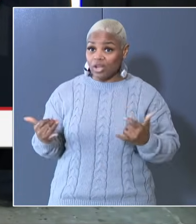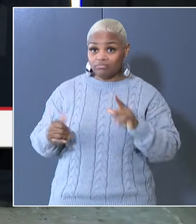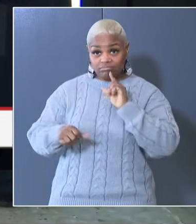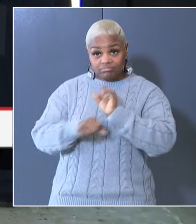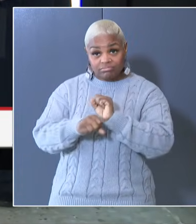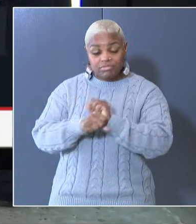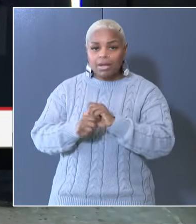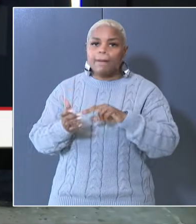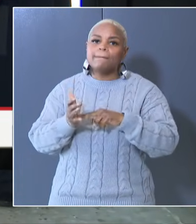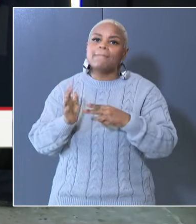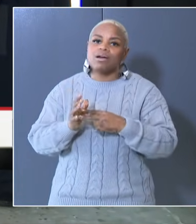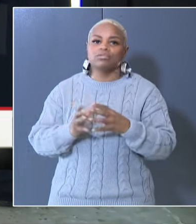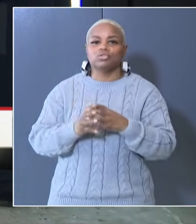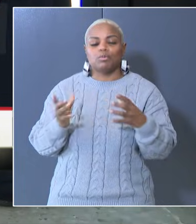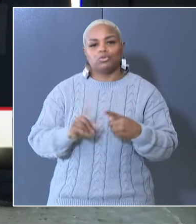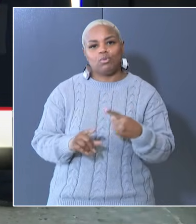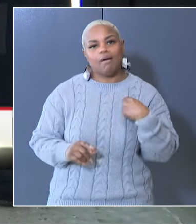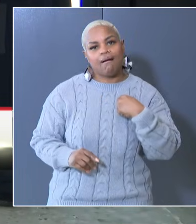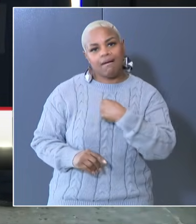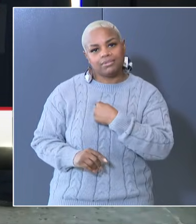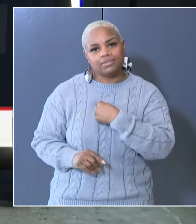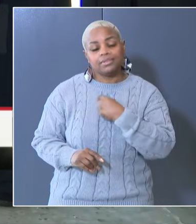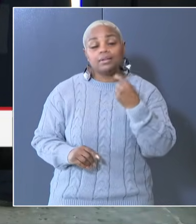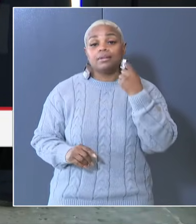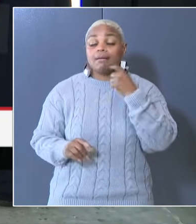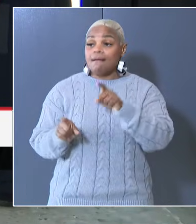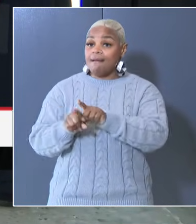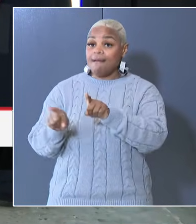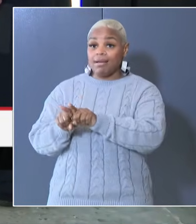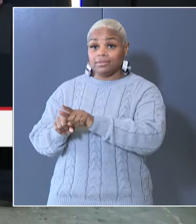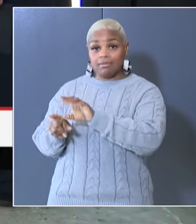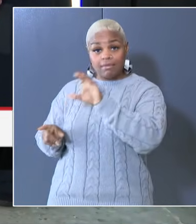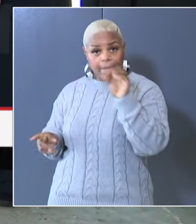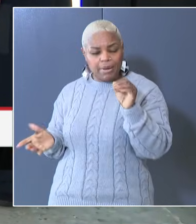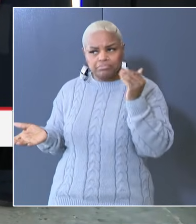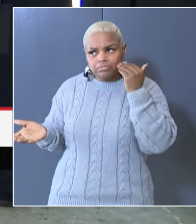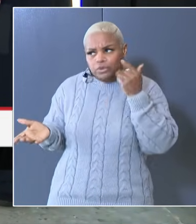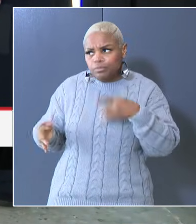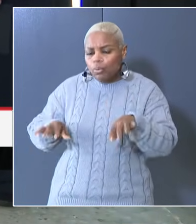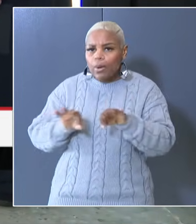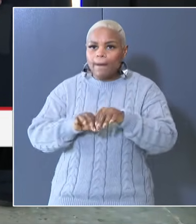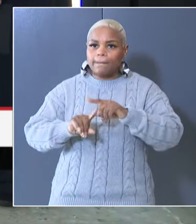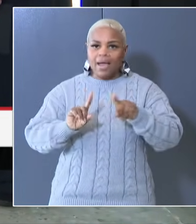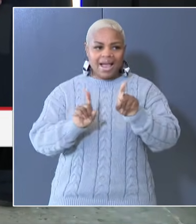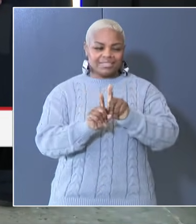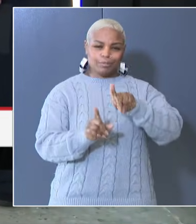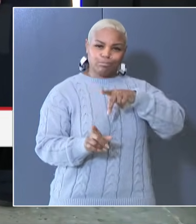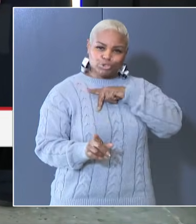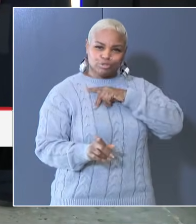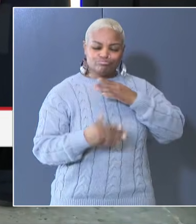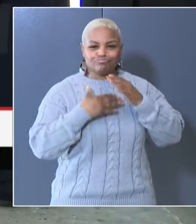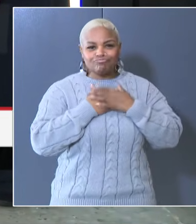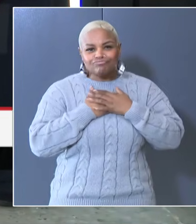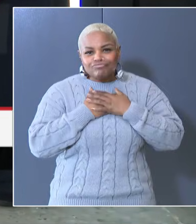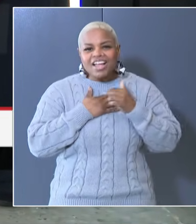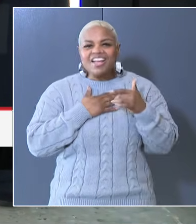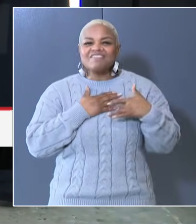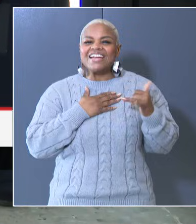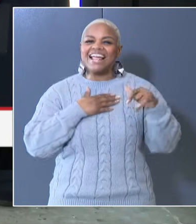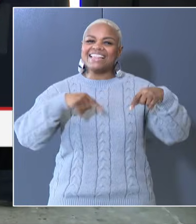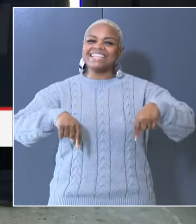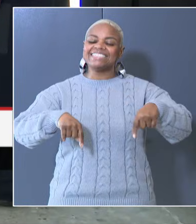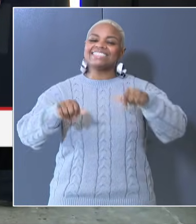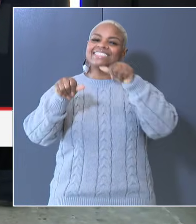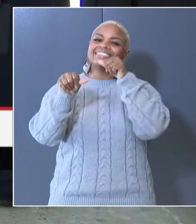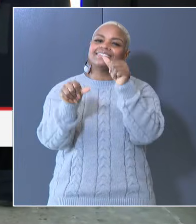as people. This project today has been such a blessing for each and every one of us. We always want to